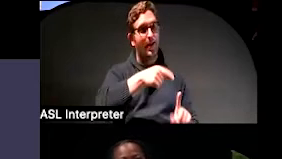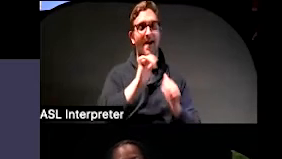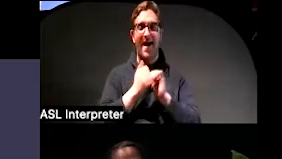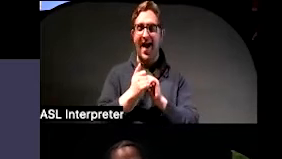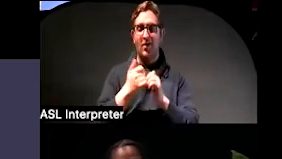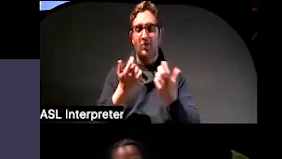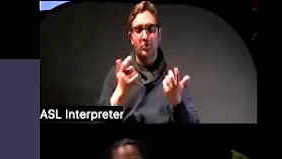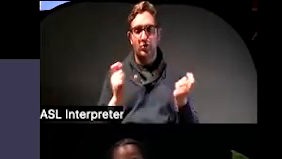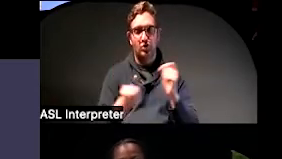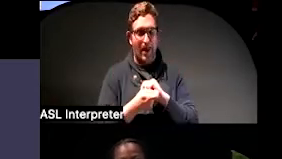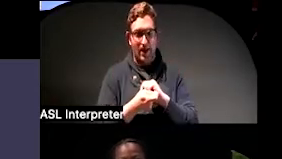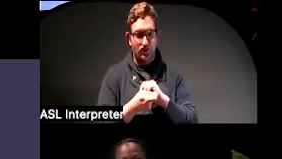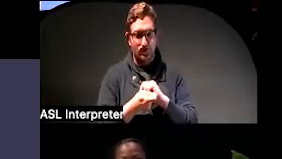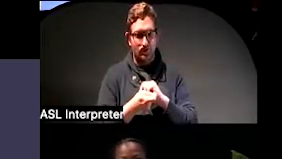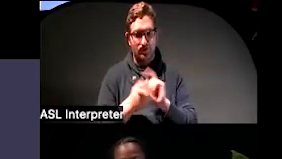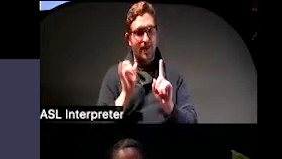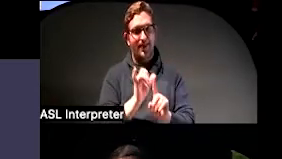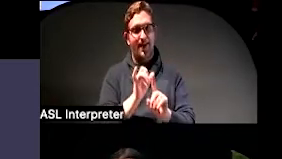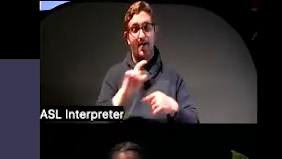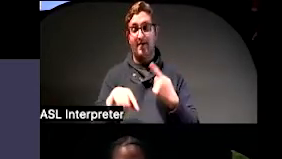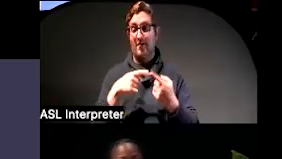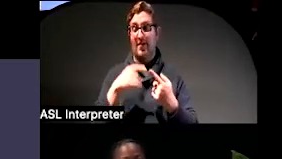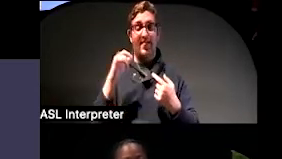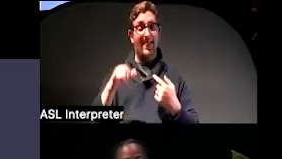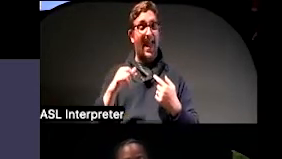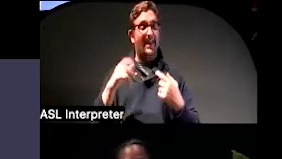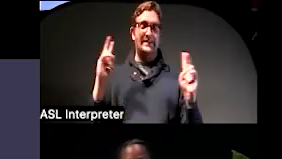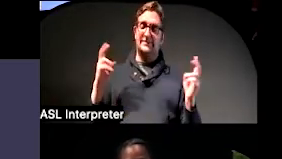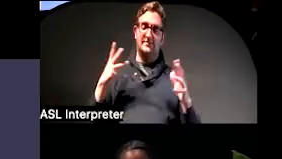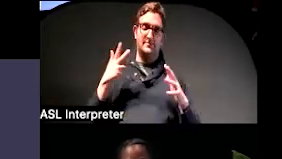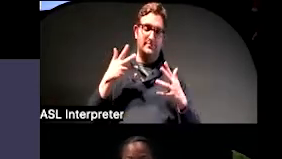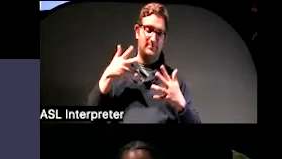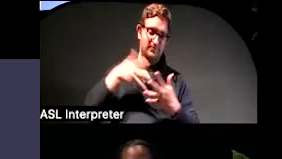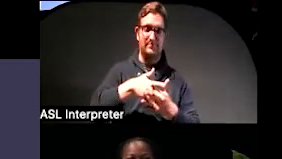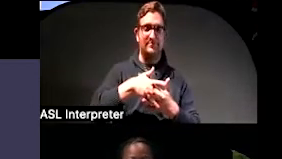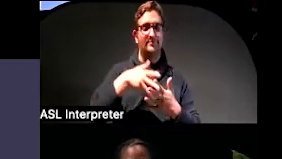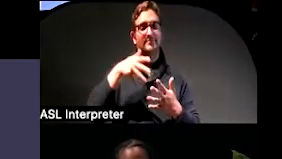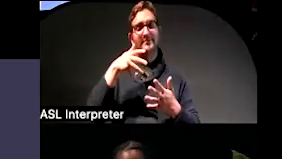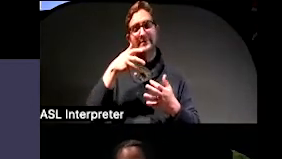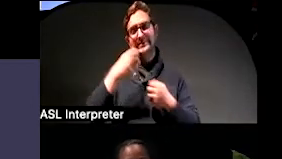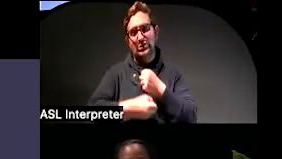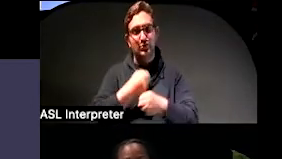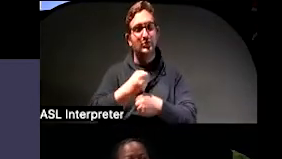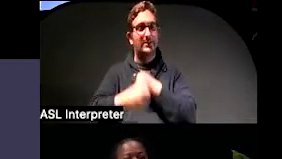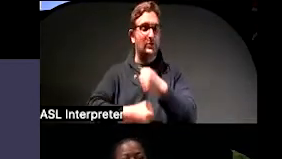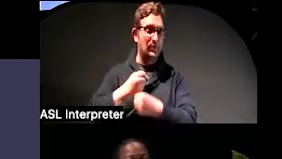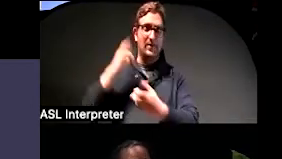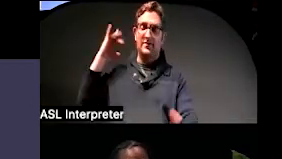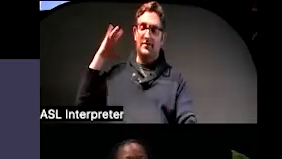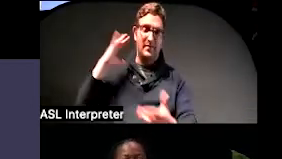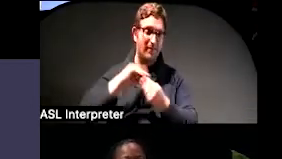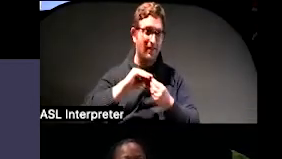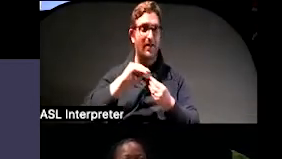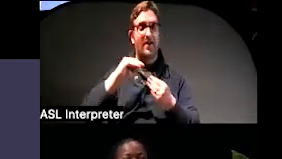you change that when it is baked into years and years of what higher